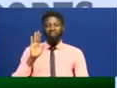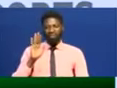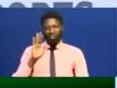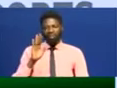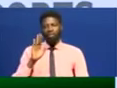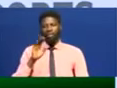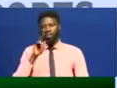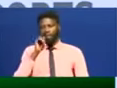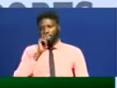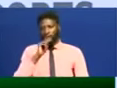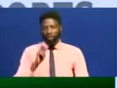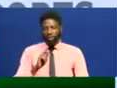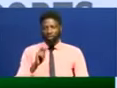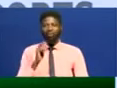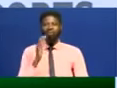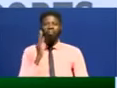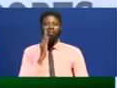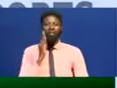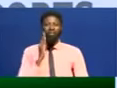so sure